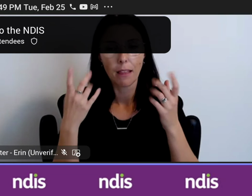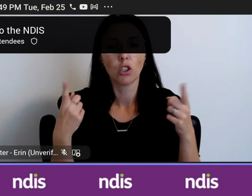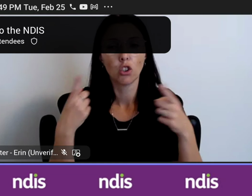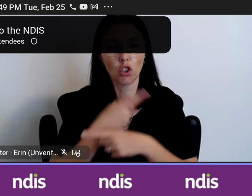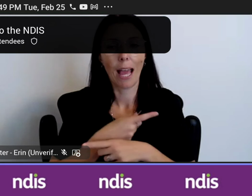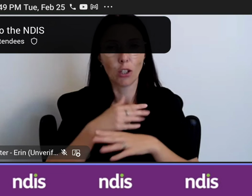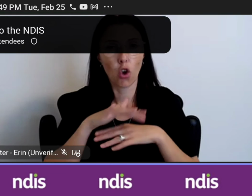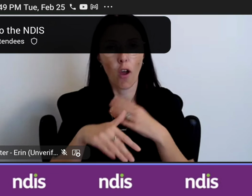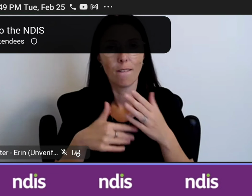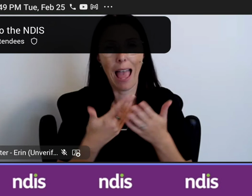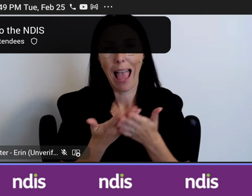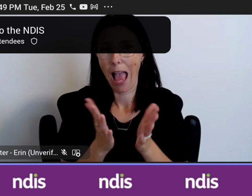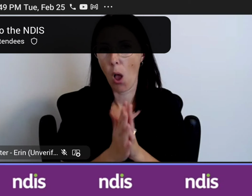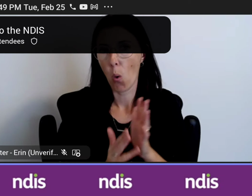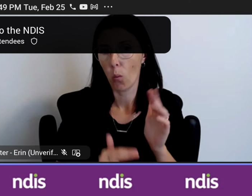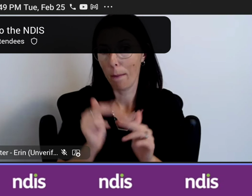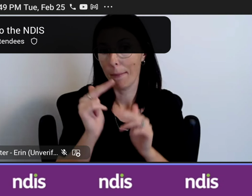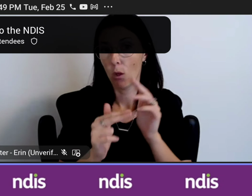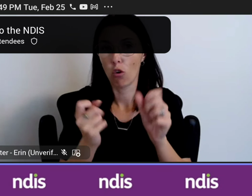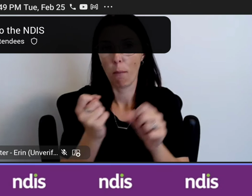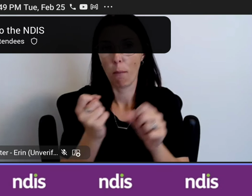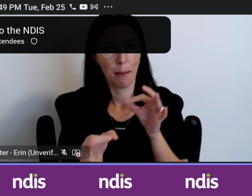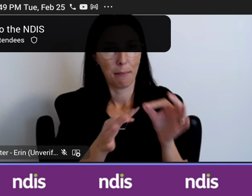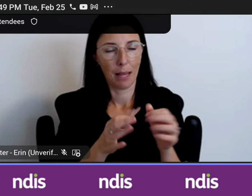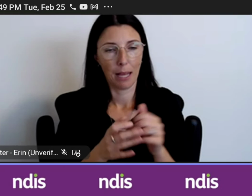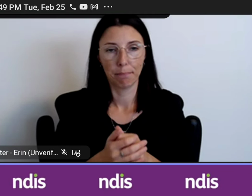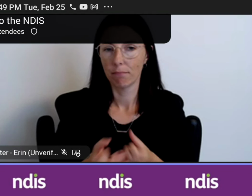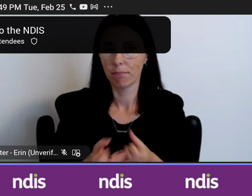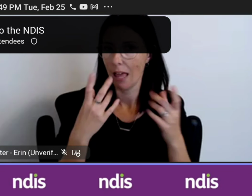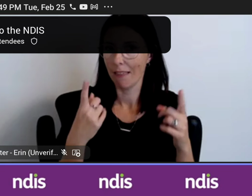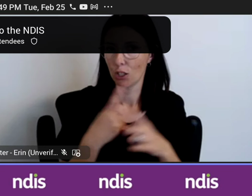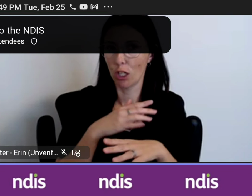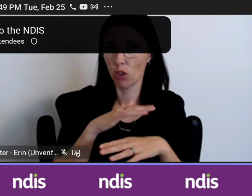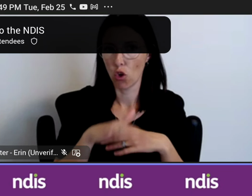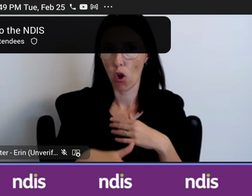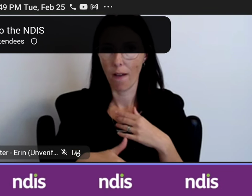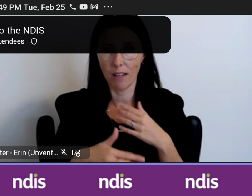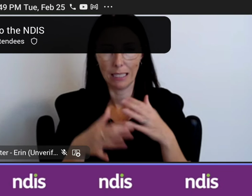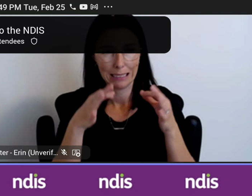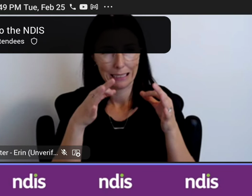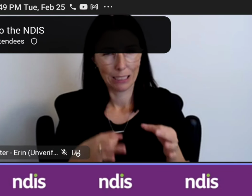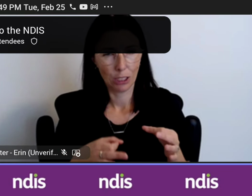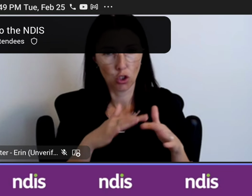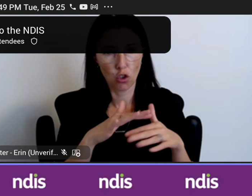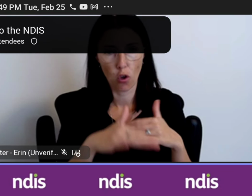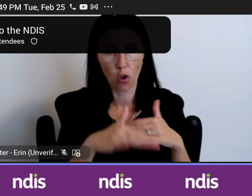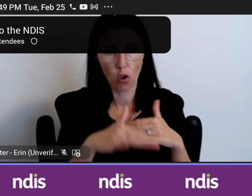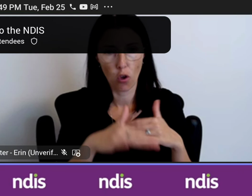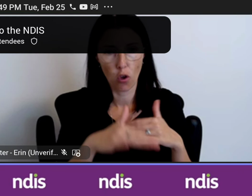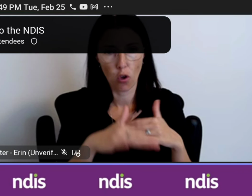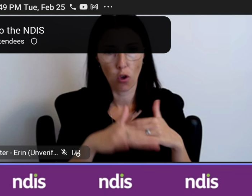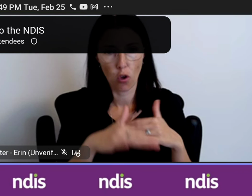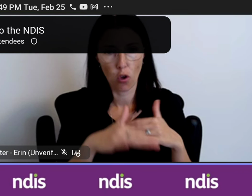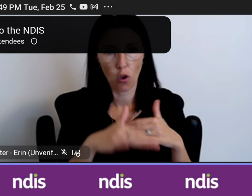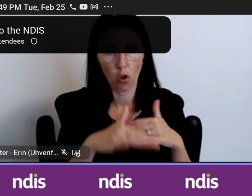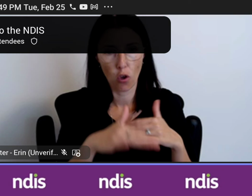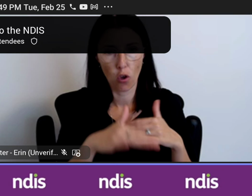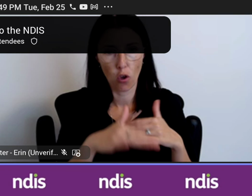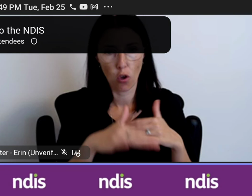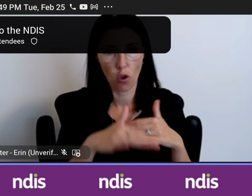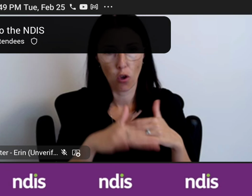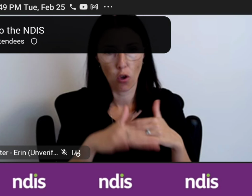build plans or make decisions about reasonable and necessary funding for participants as a result of